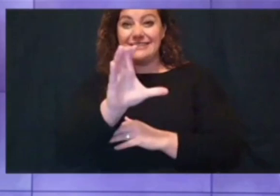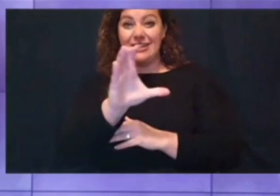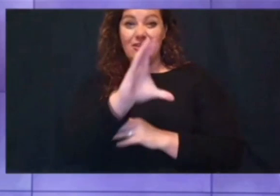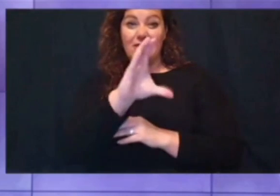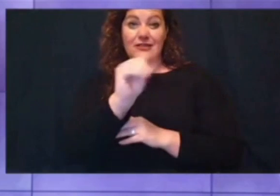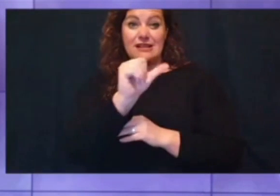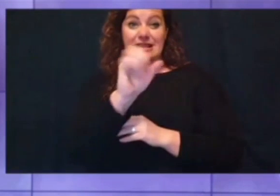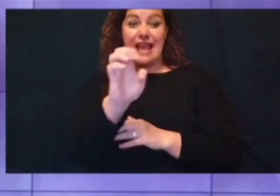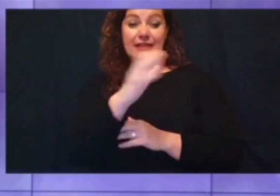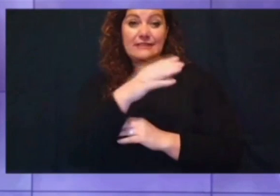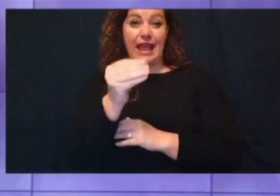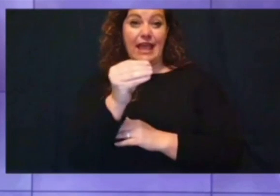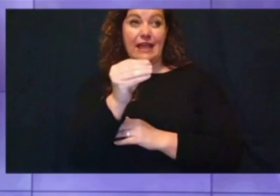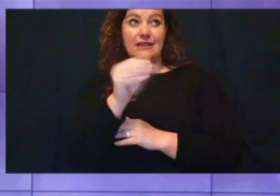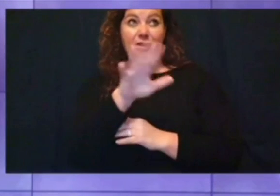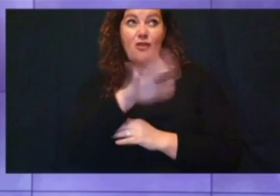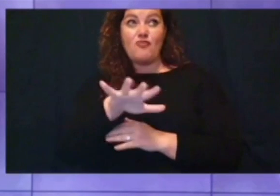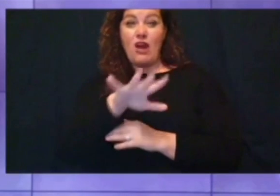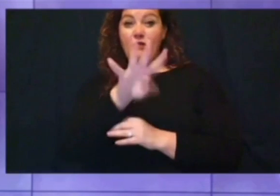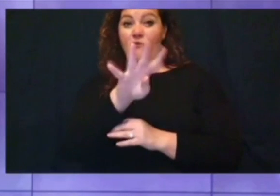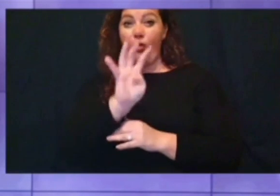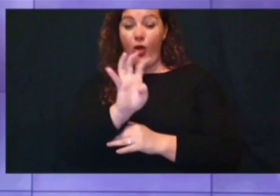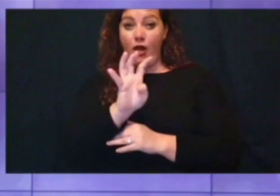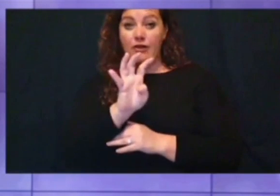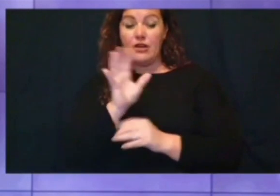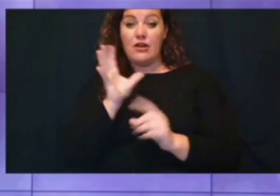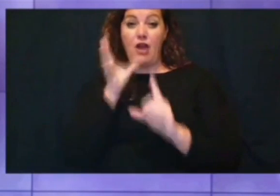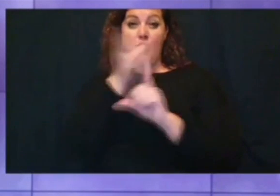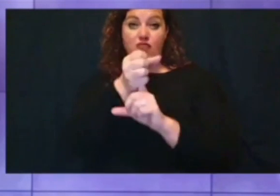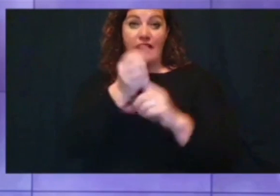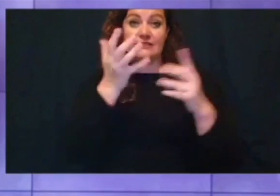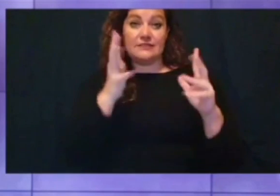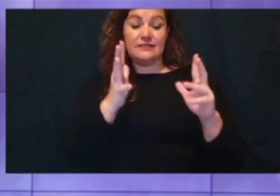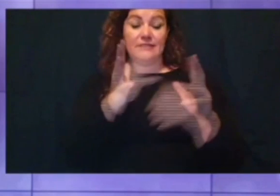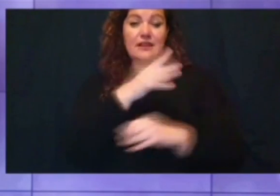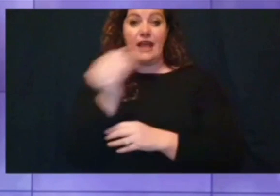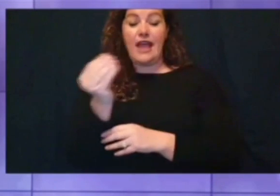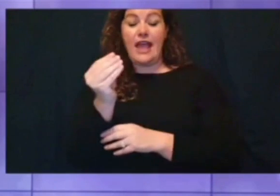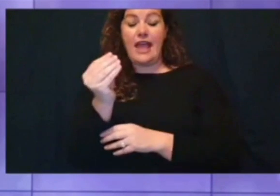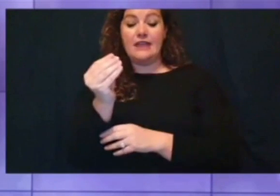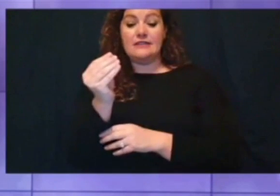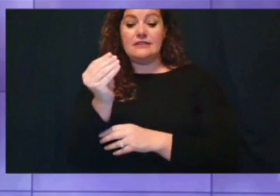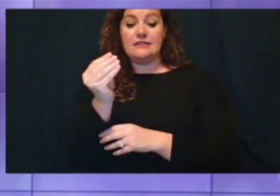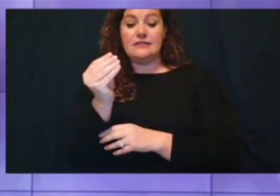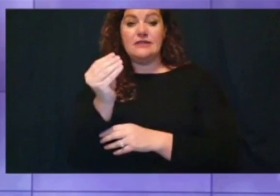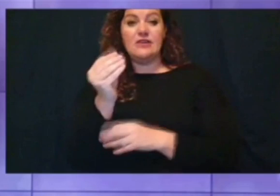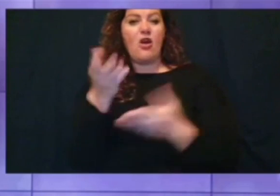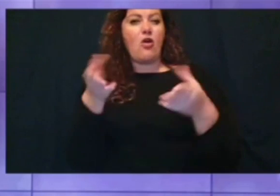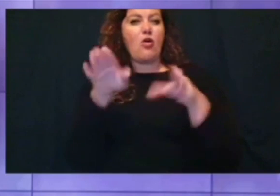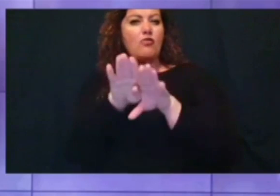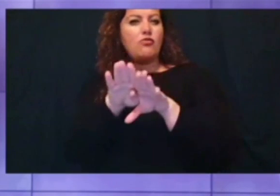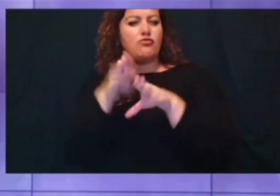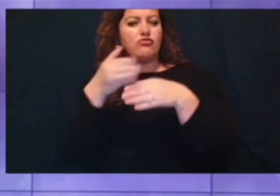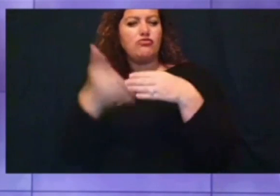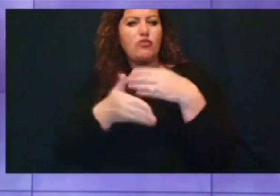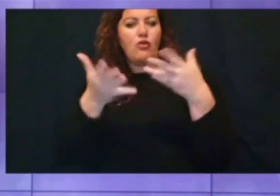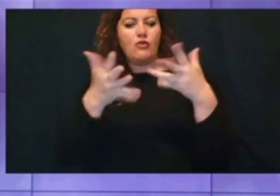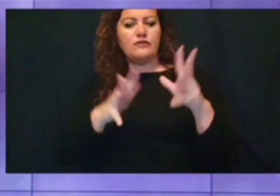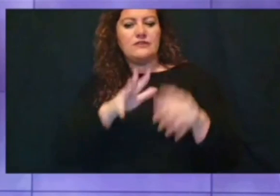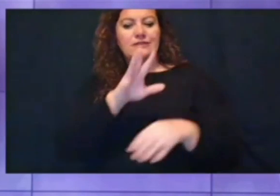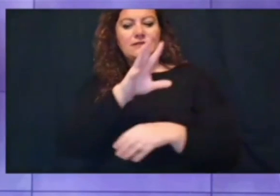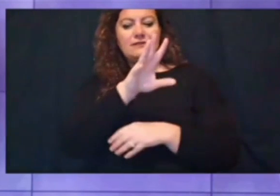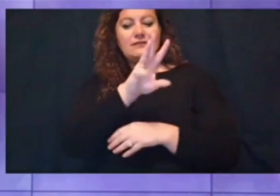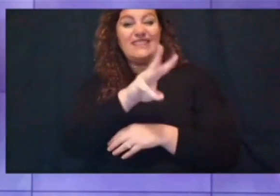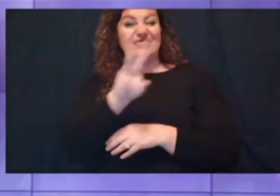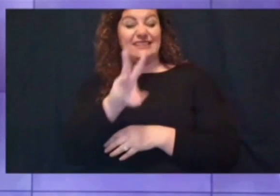to approximately 400 arrests, and cleared out approximately 66% of those